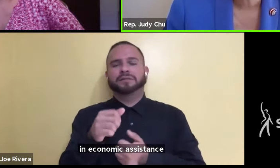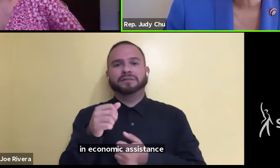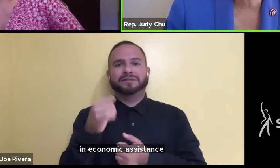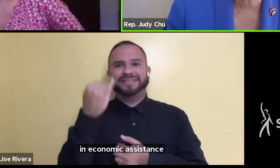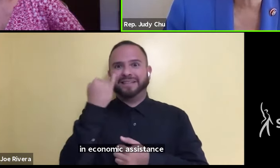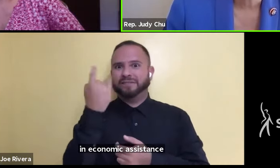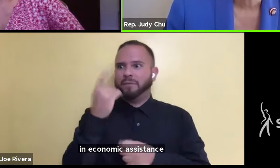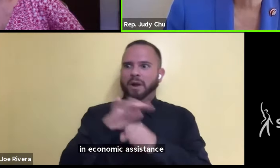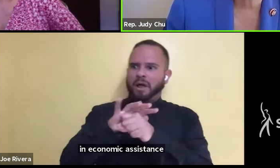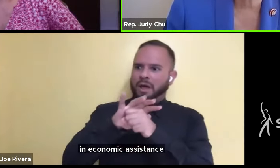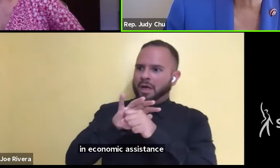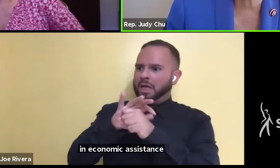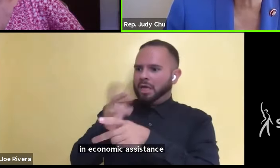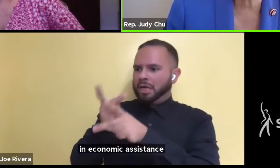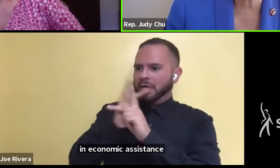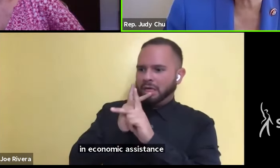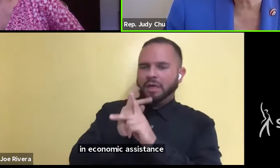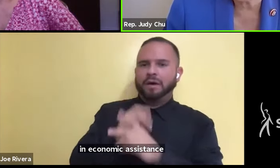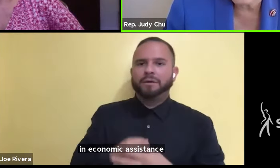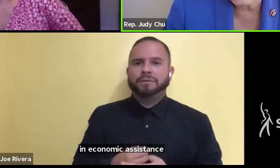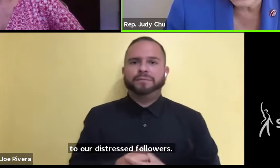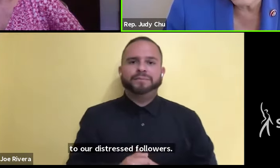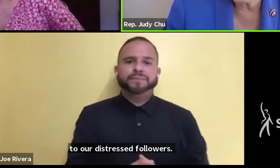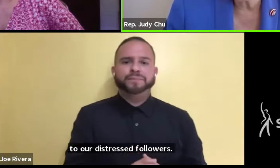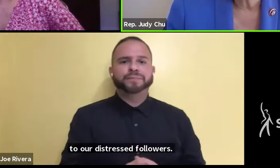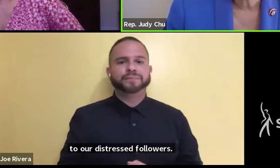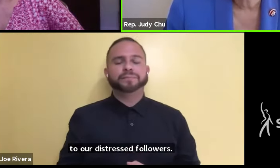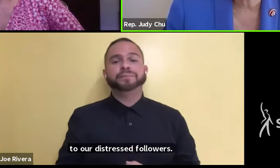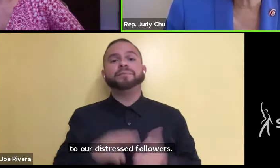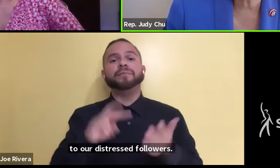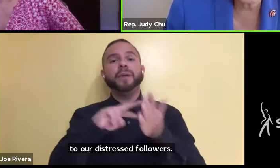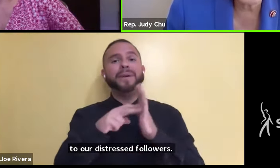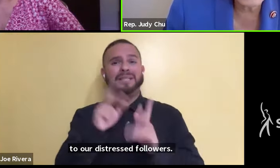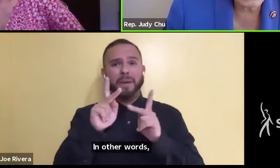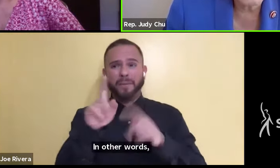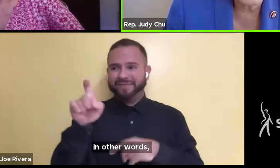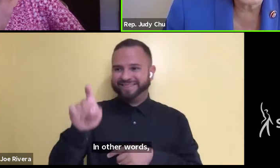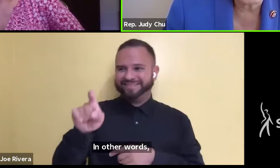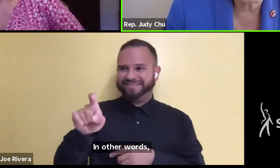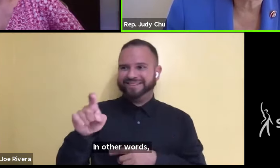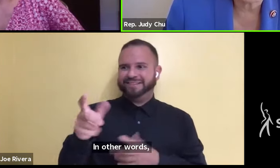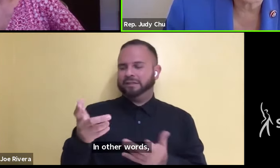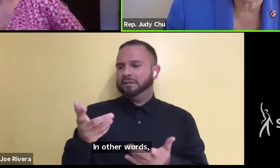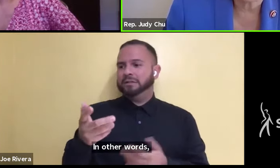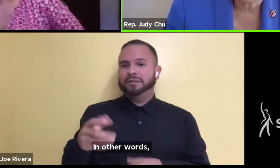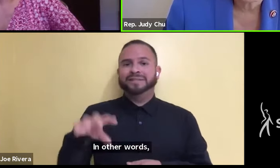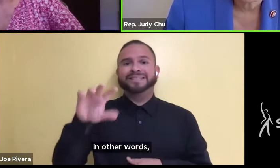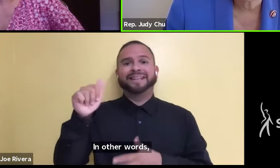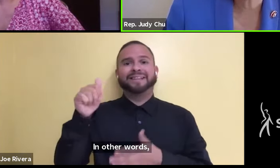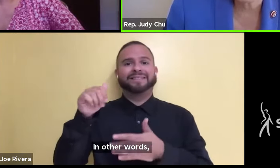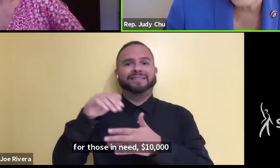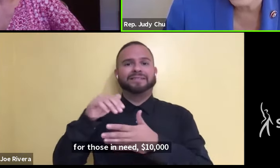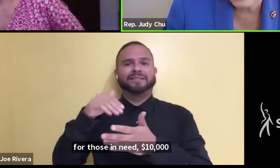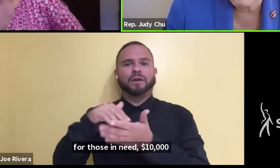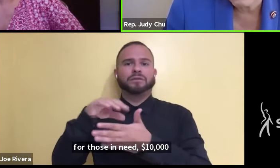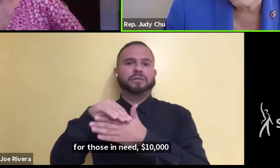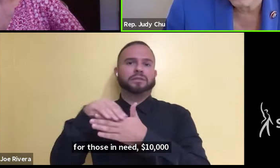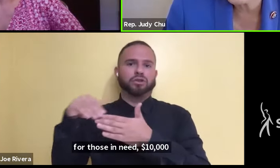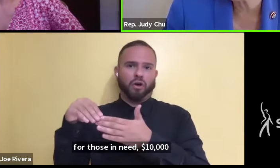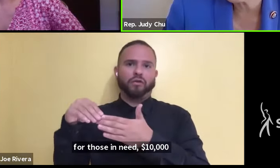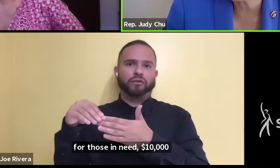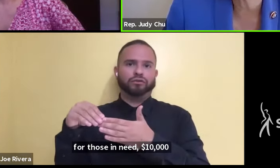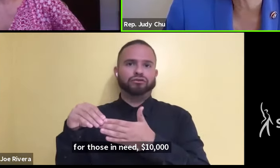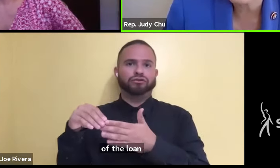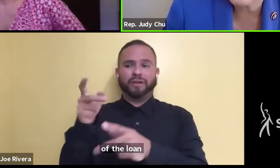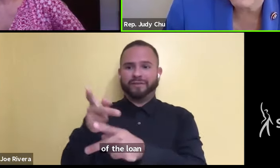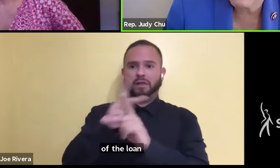words, for those in need, $10,000 of that loan would be written down so